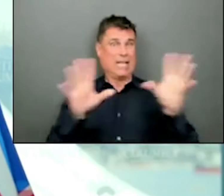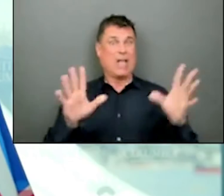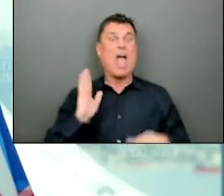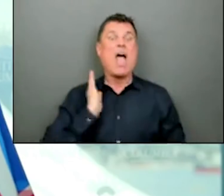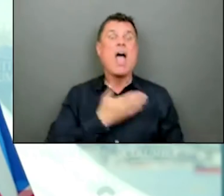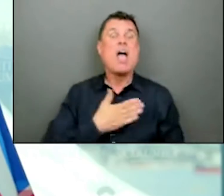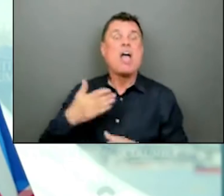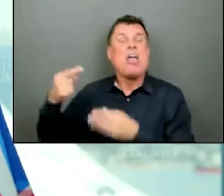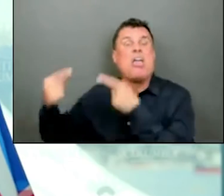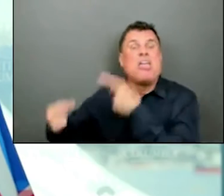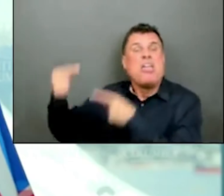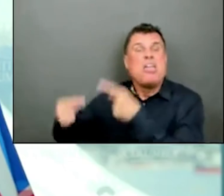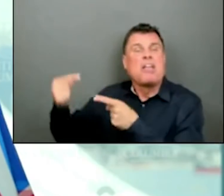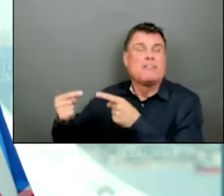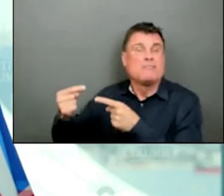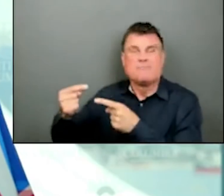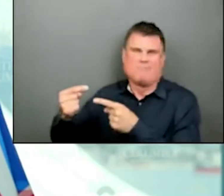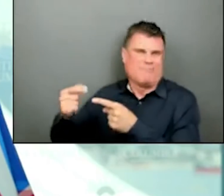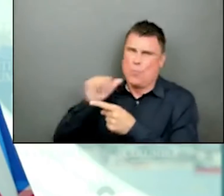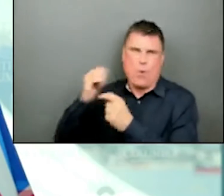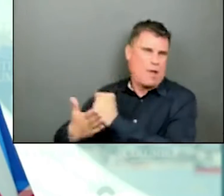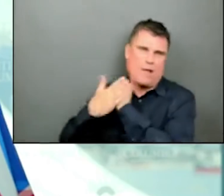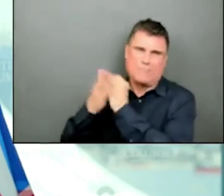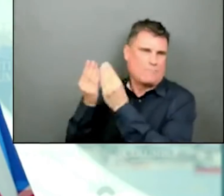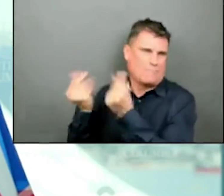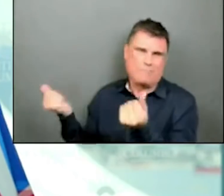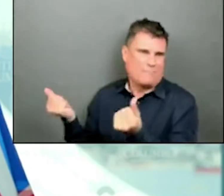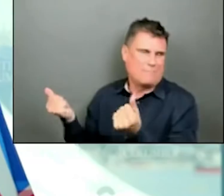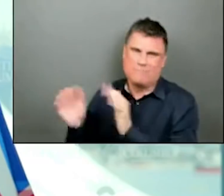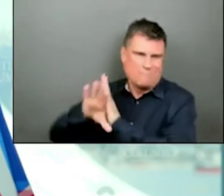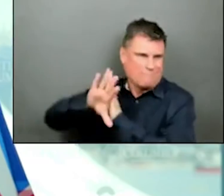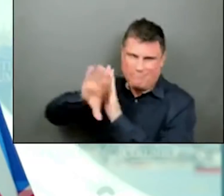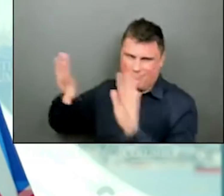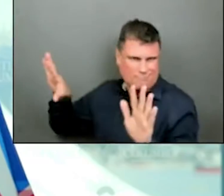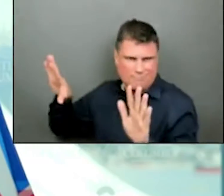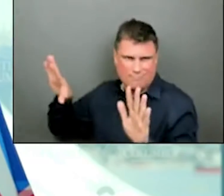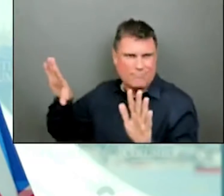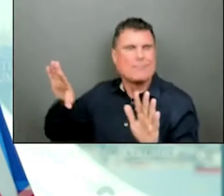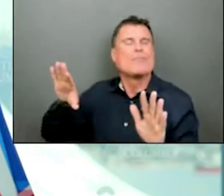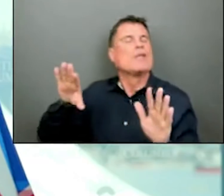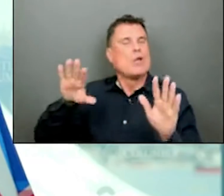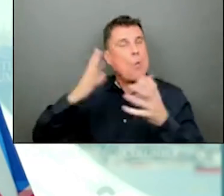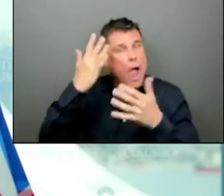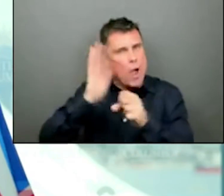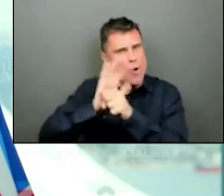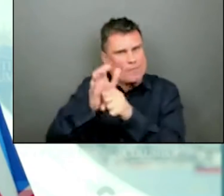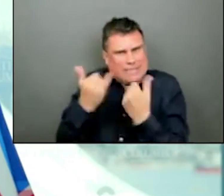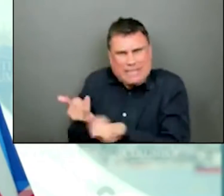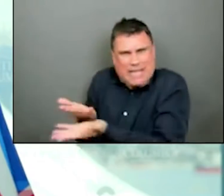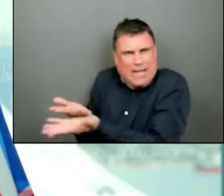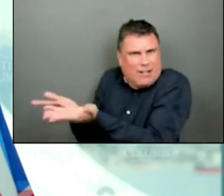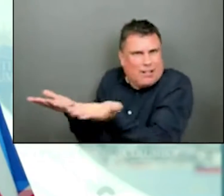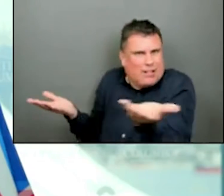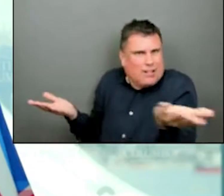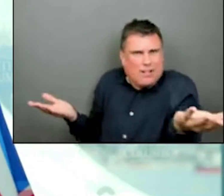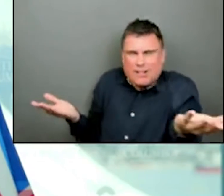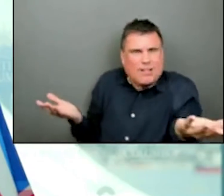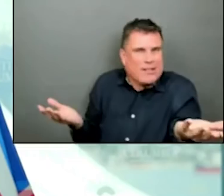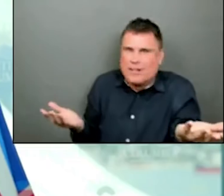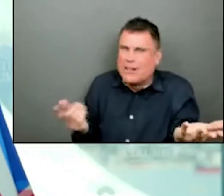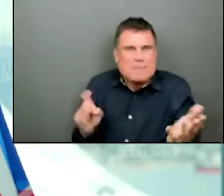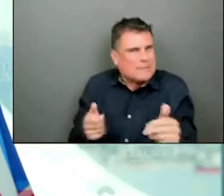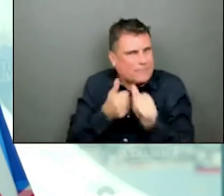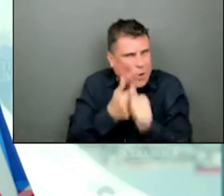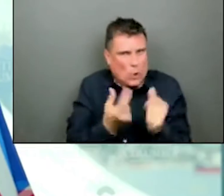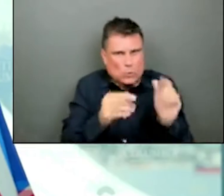need to keep doing what we know is right. We cannot put each other at risk. We cannot undermine the vaccine's effectiveness. That's the safest